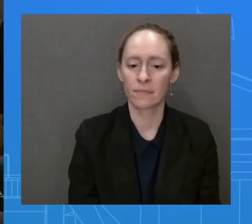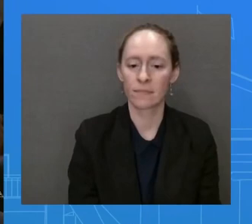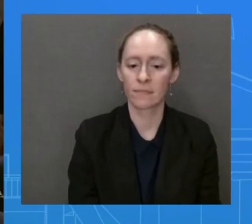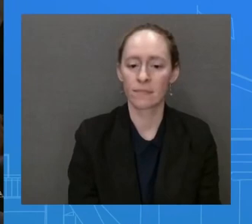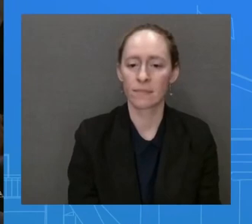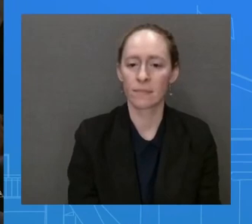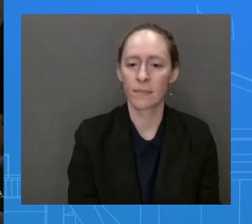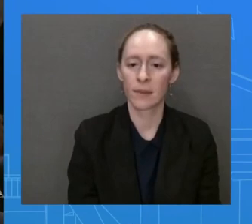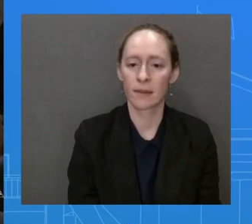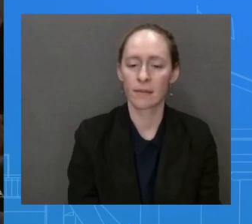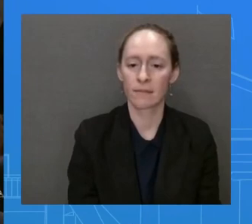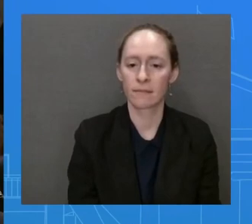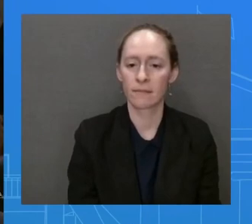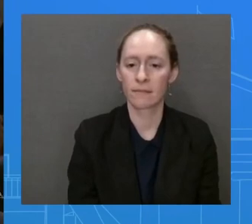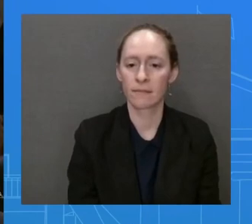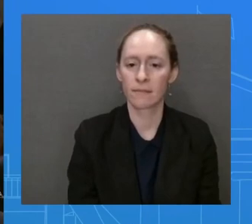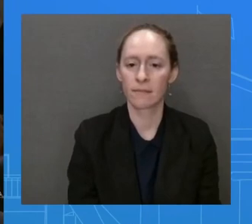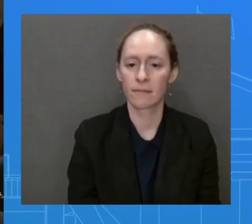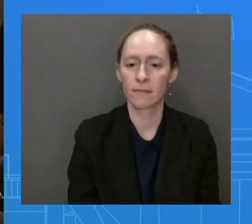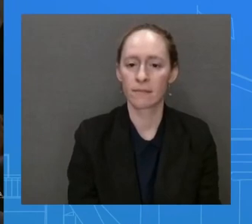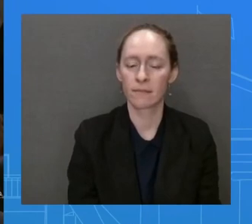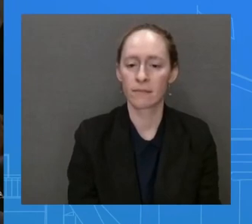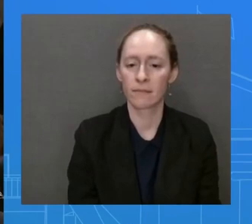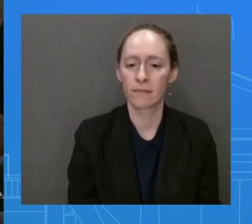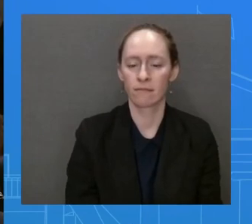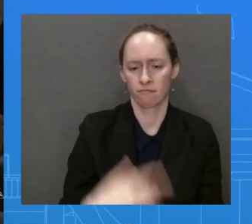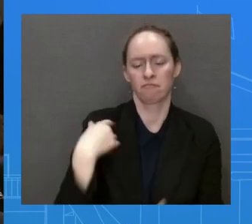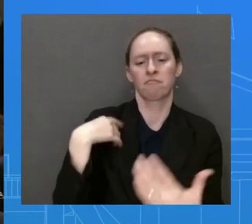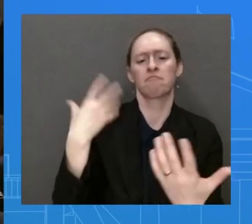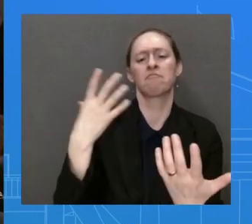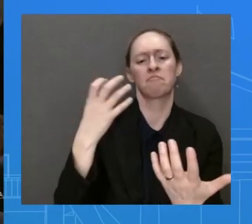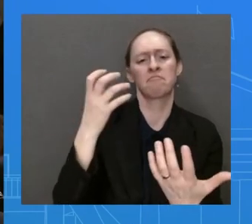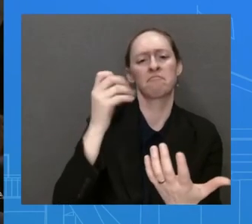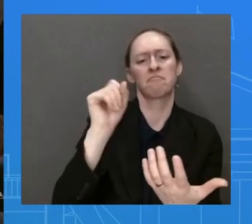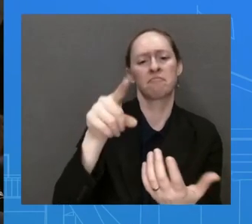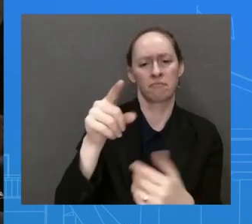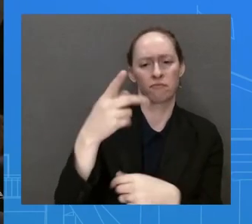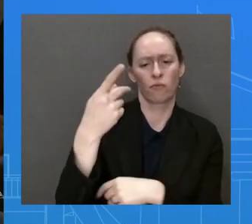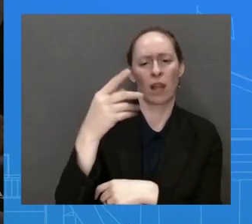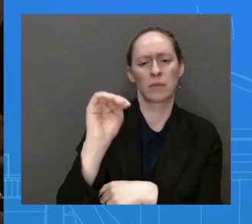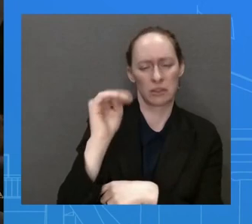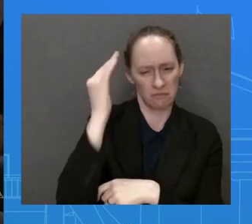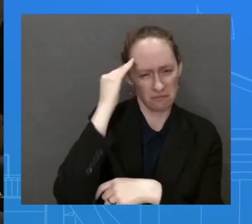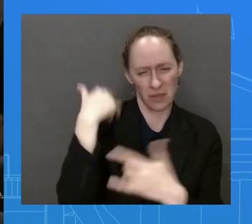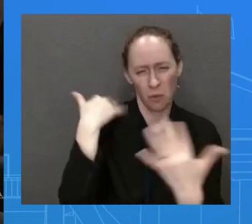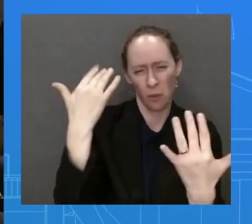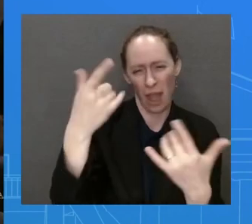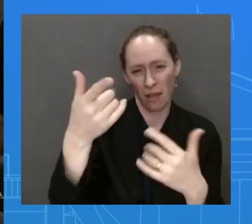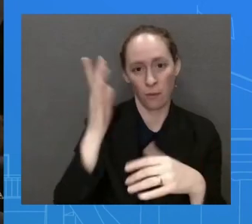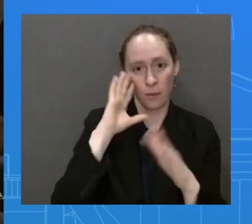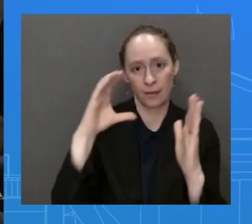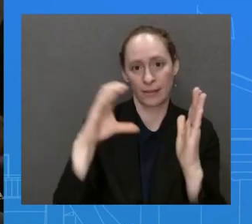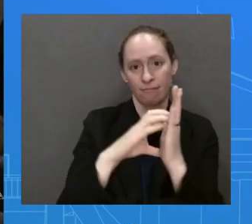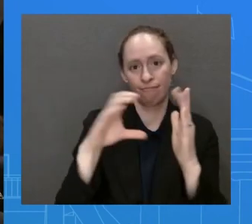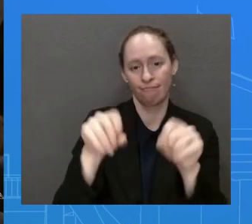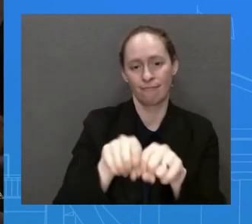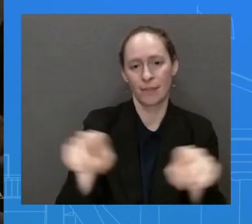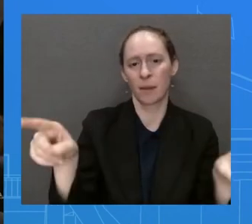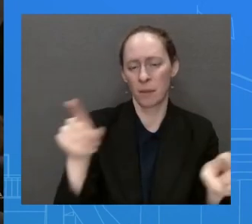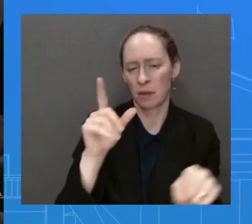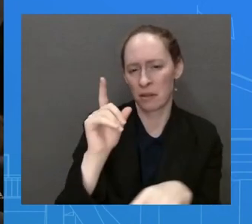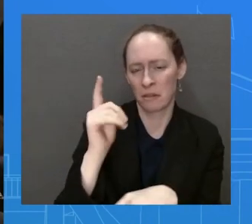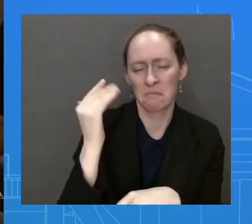meeting, I know we're waiting for a readout, but if you can tell us whether the leaders spoke about semiconductors and